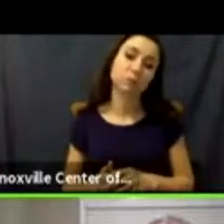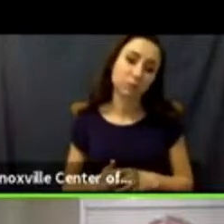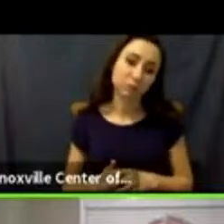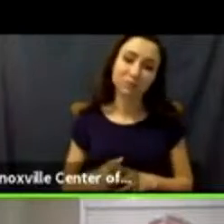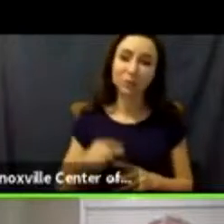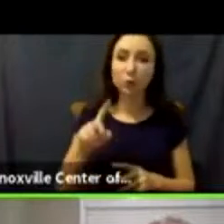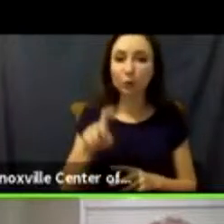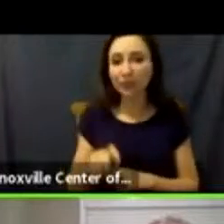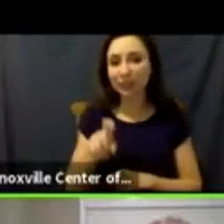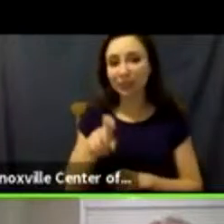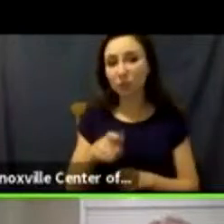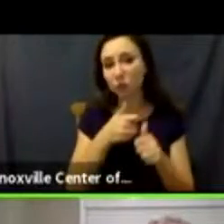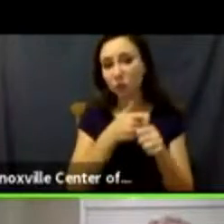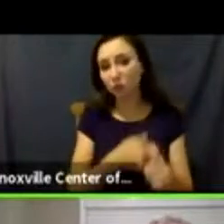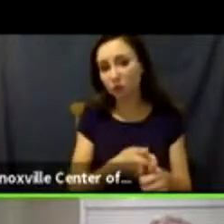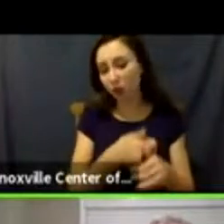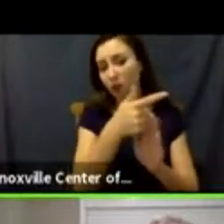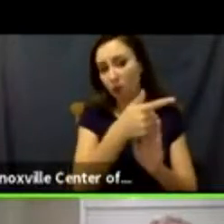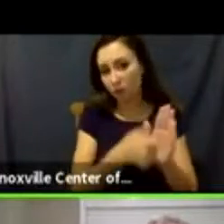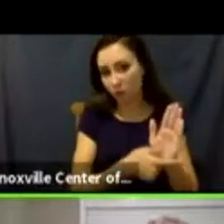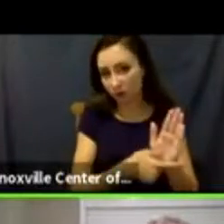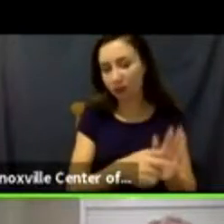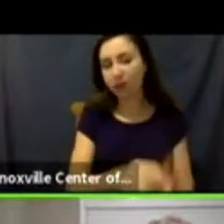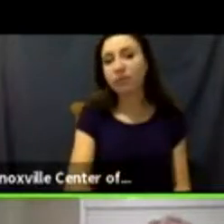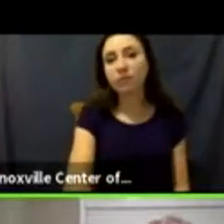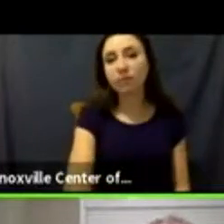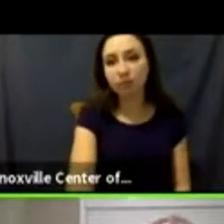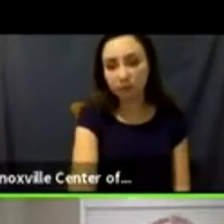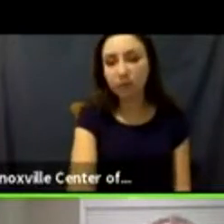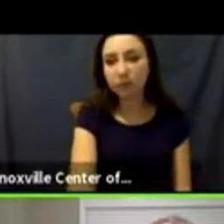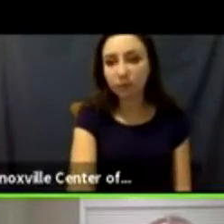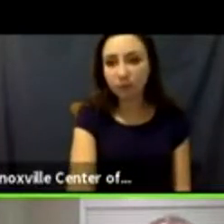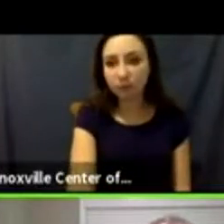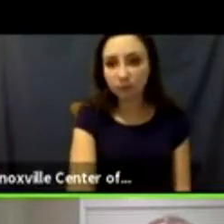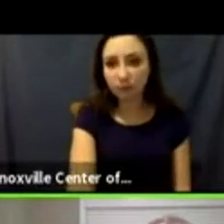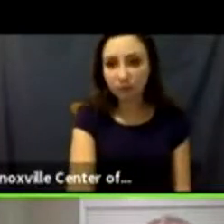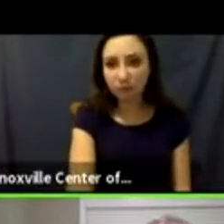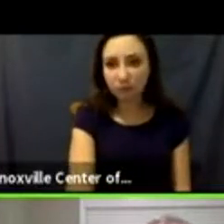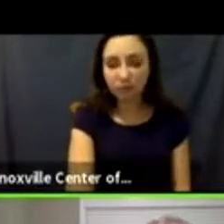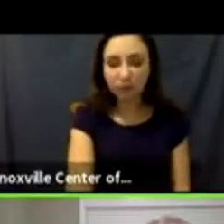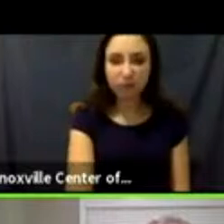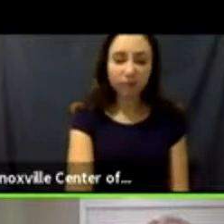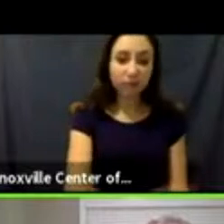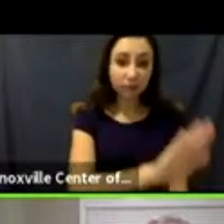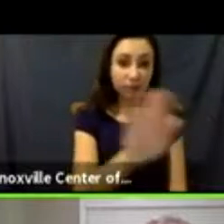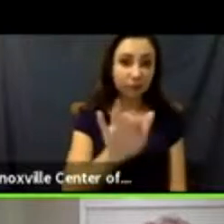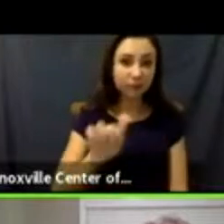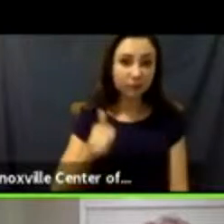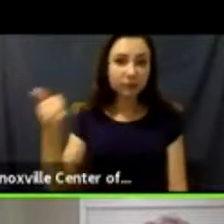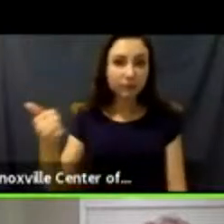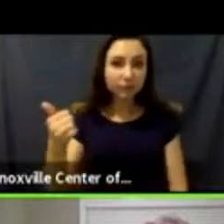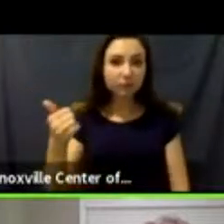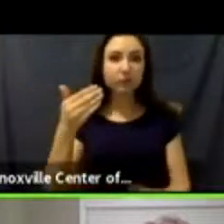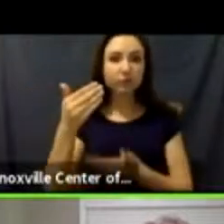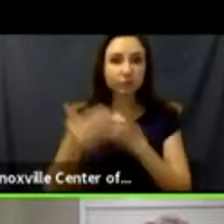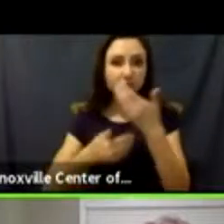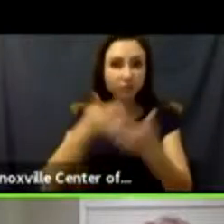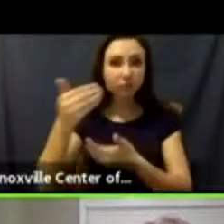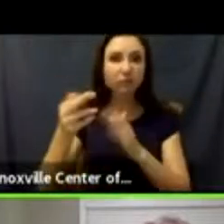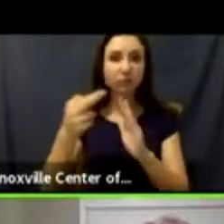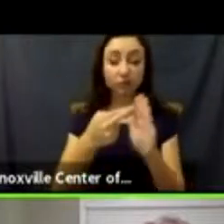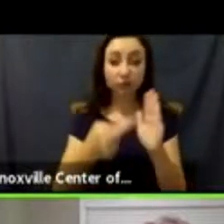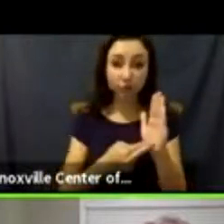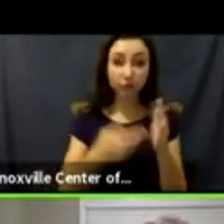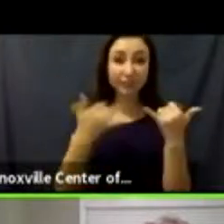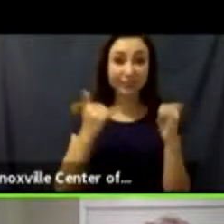need to follow the ordinance. But all your other procedural rules are still in place and would still govern. So